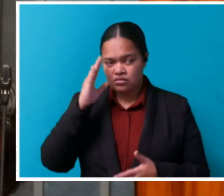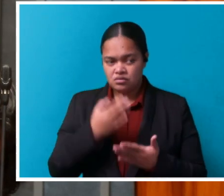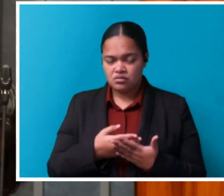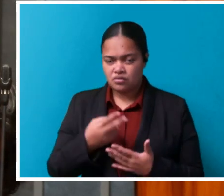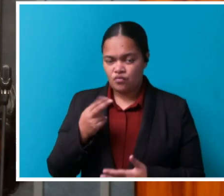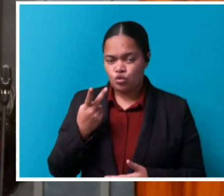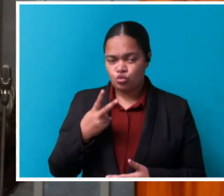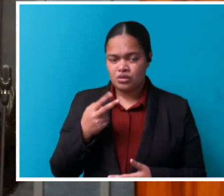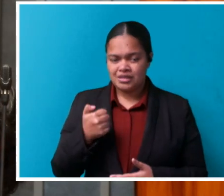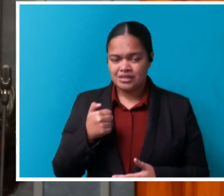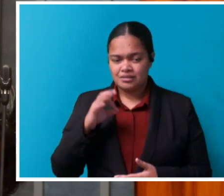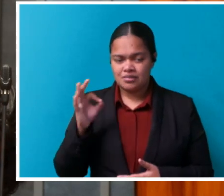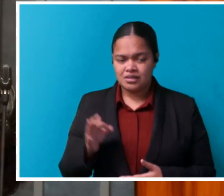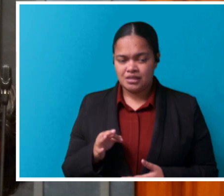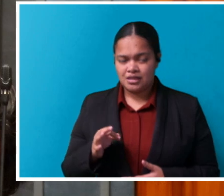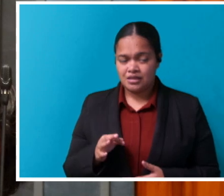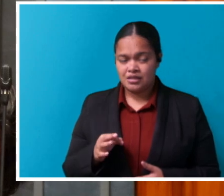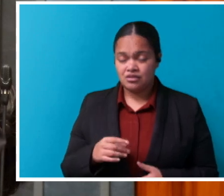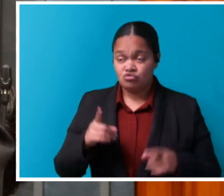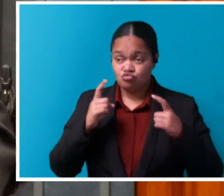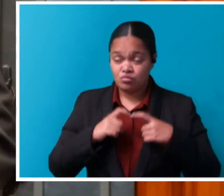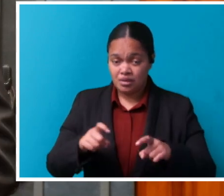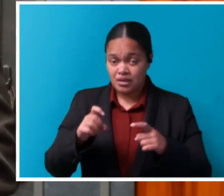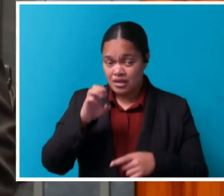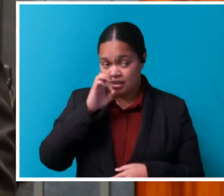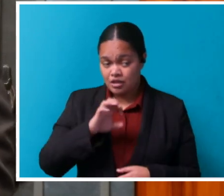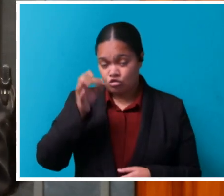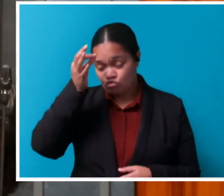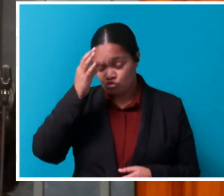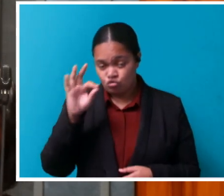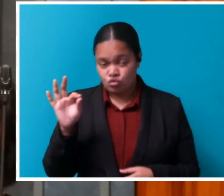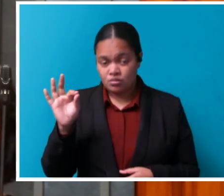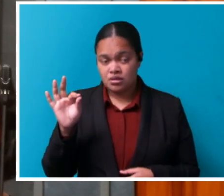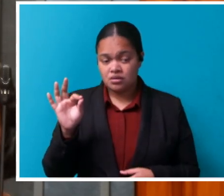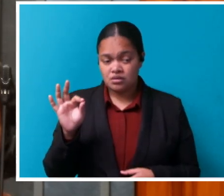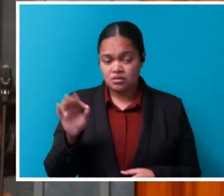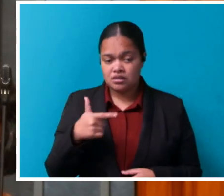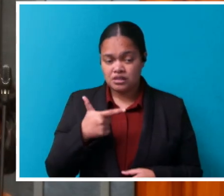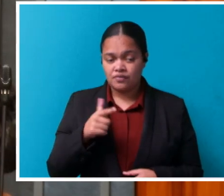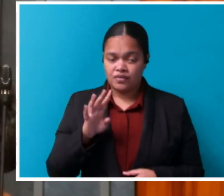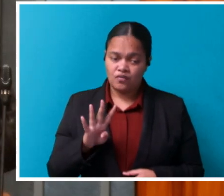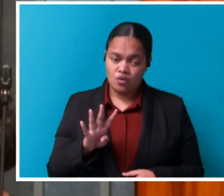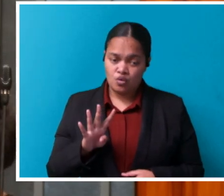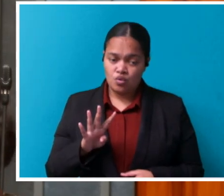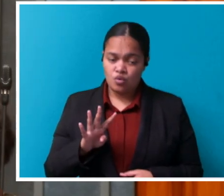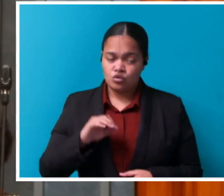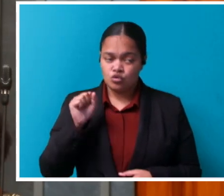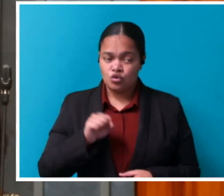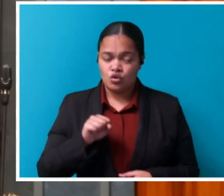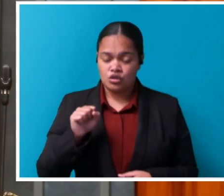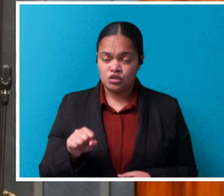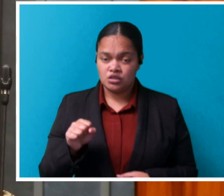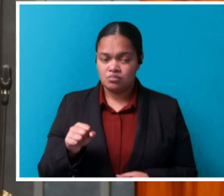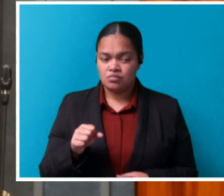26%. The remaining ethnic groups, Rotumans, 74 scholarships, or